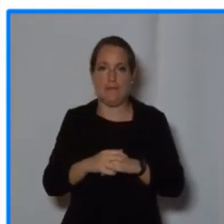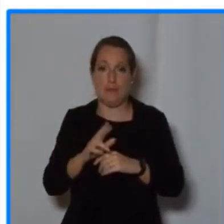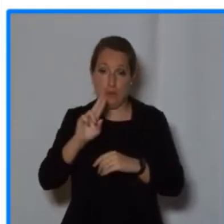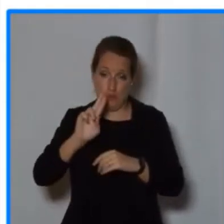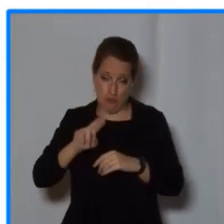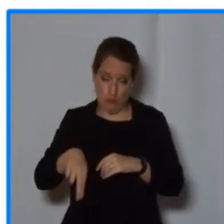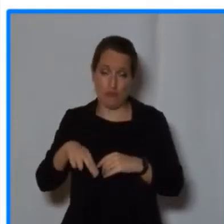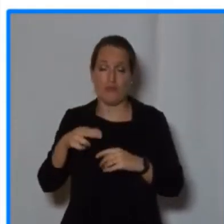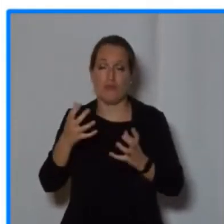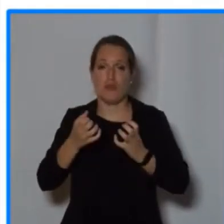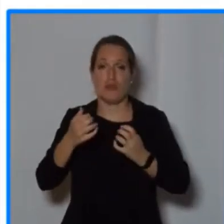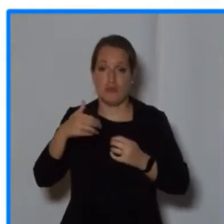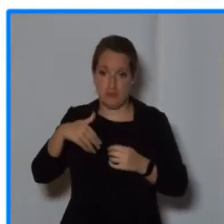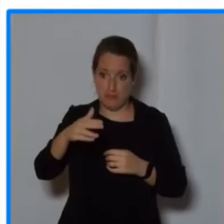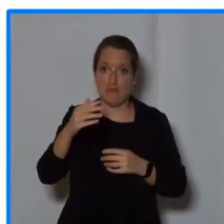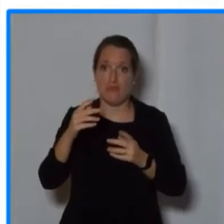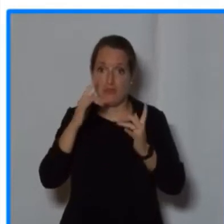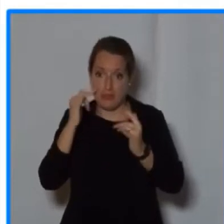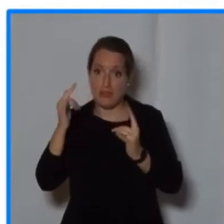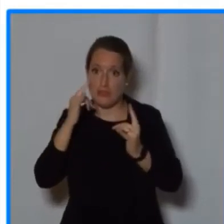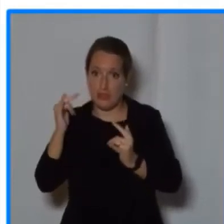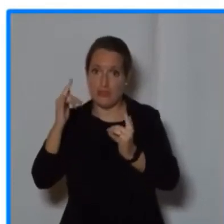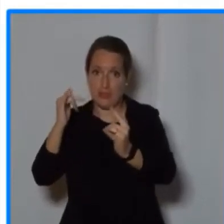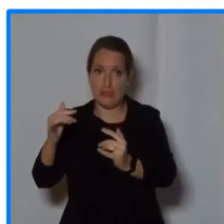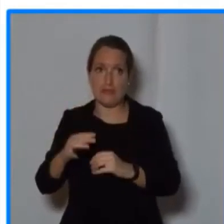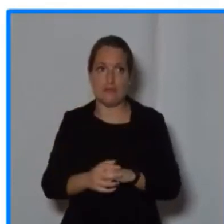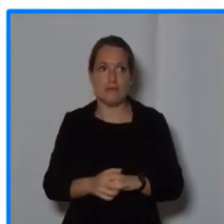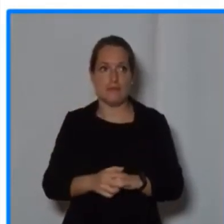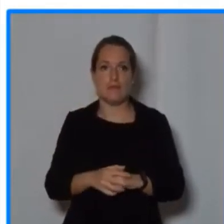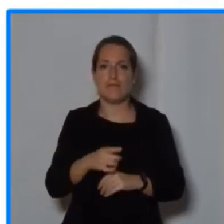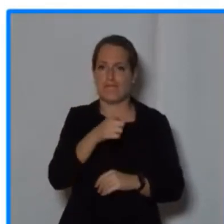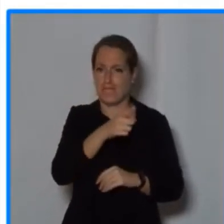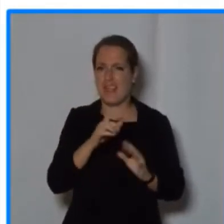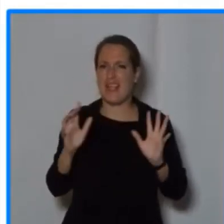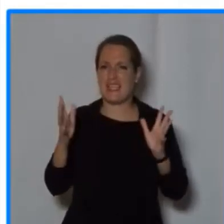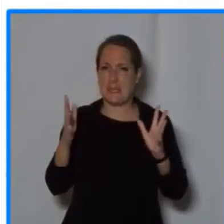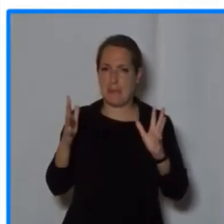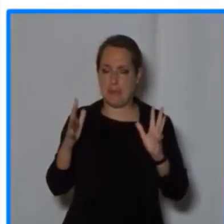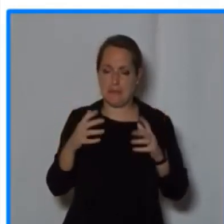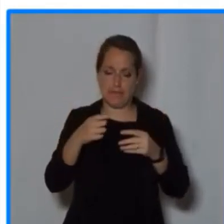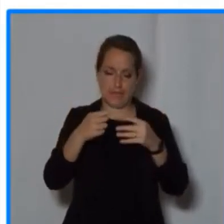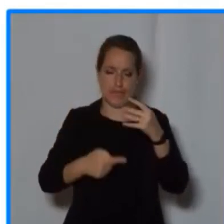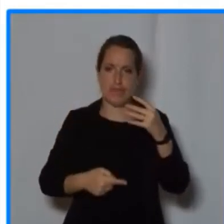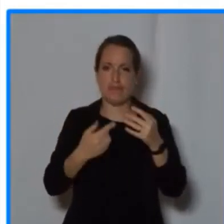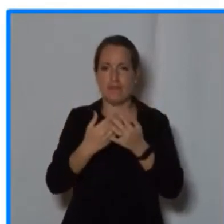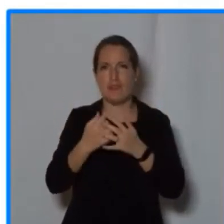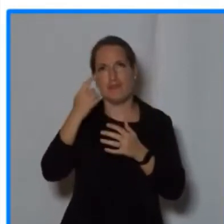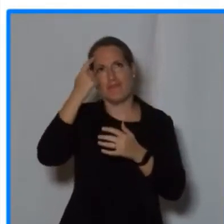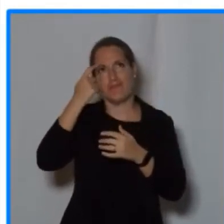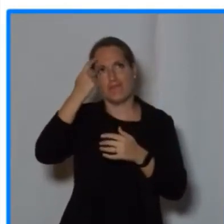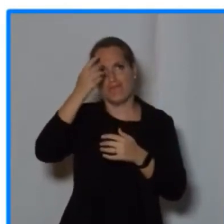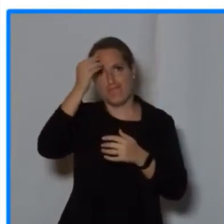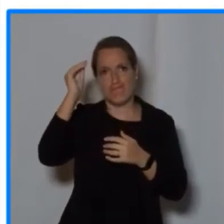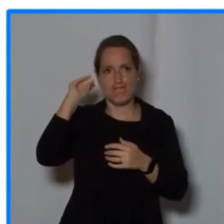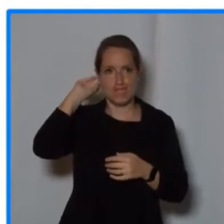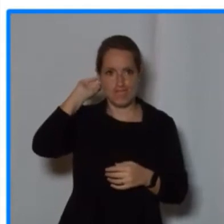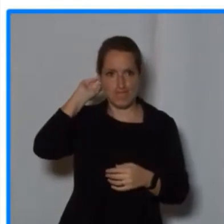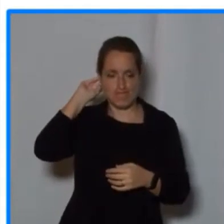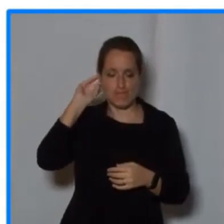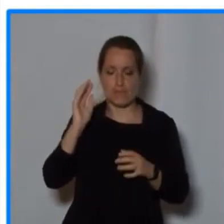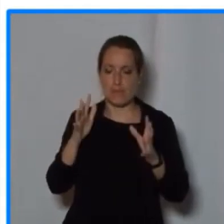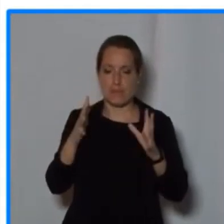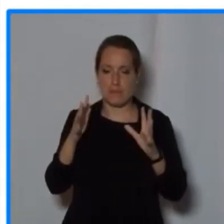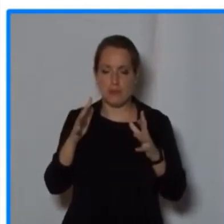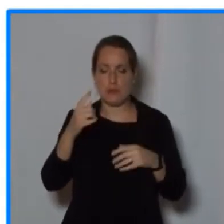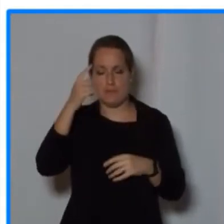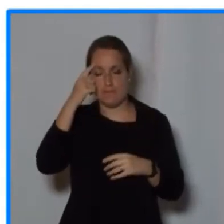And there's some examples here that a content creator or marketer should be thinking about. They need to think